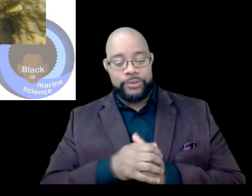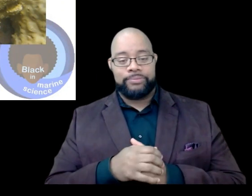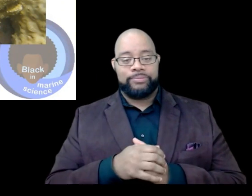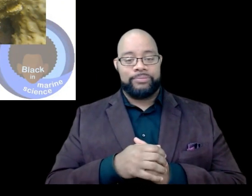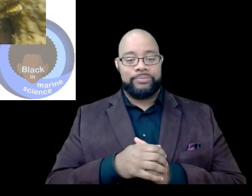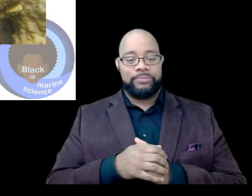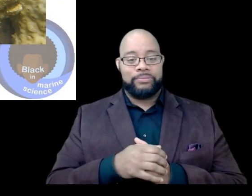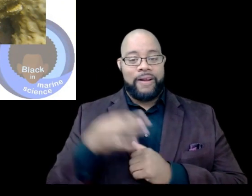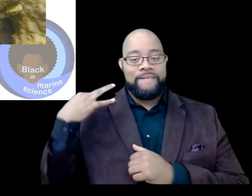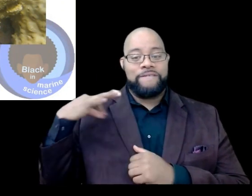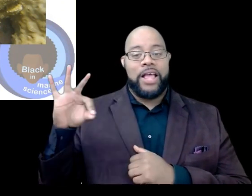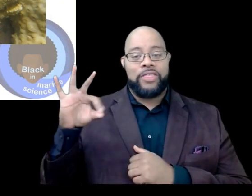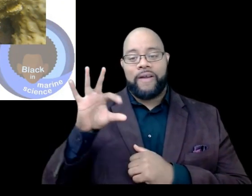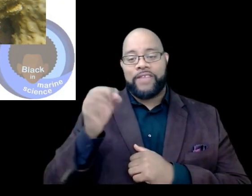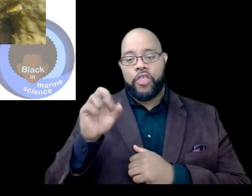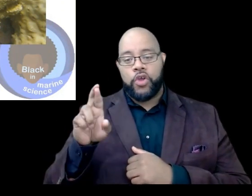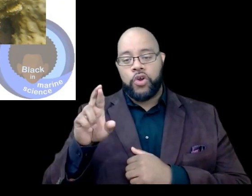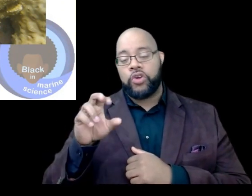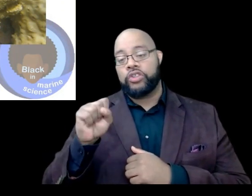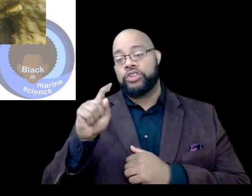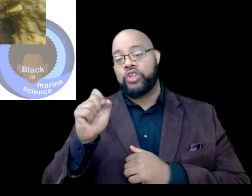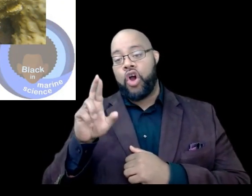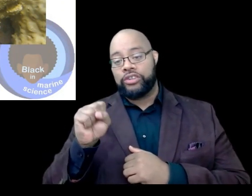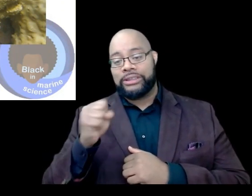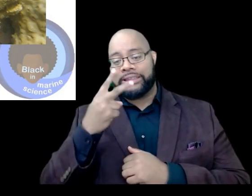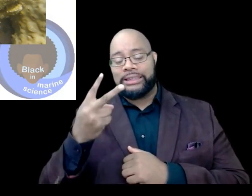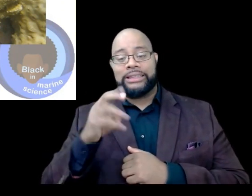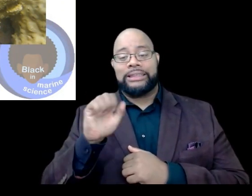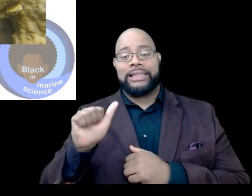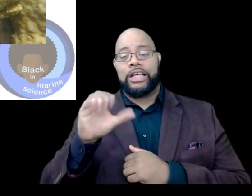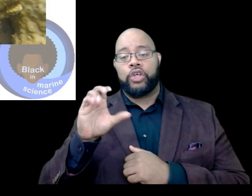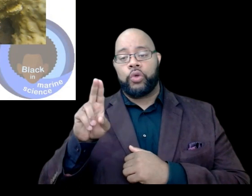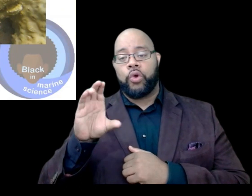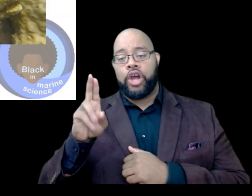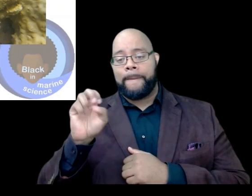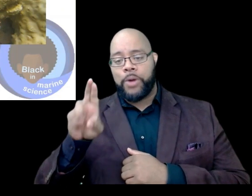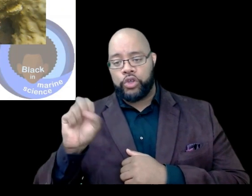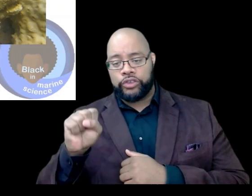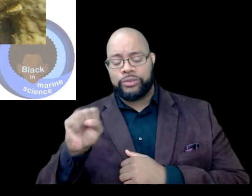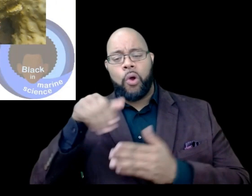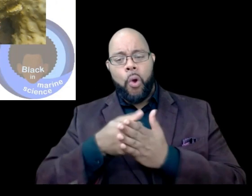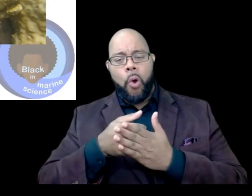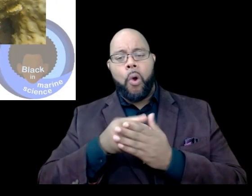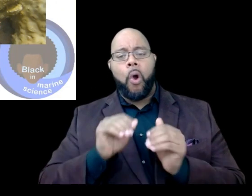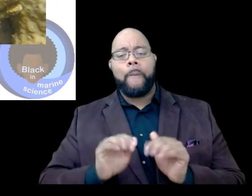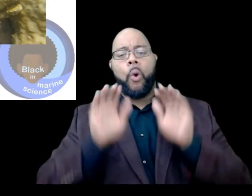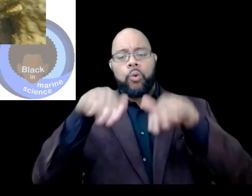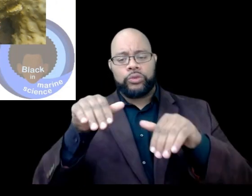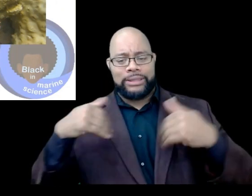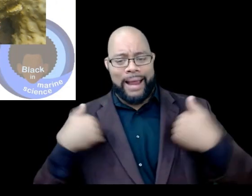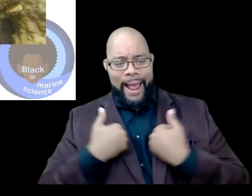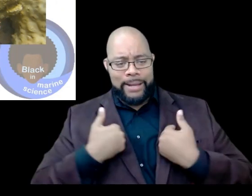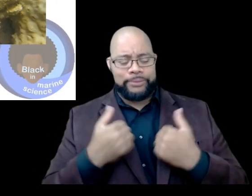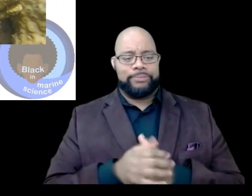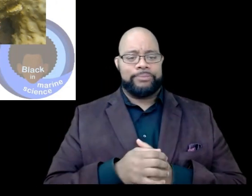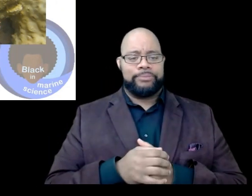Echinoidea. Your feather stars, your sea stars, and your sea cucumbers. They are all